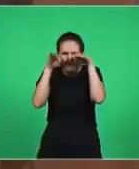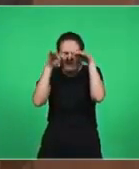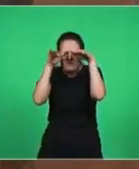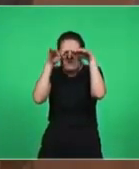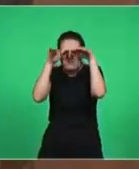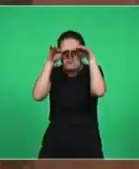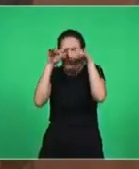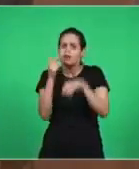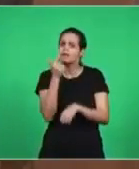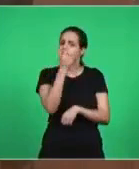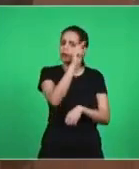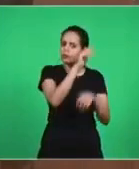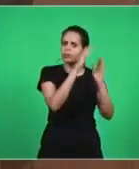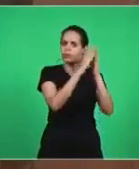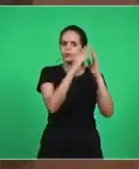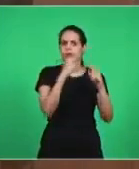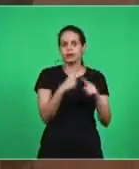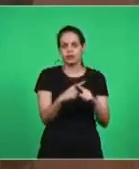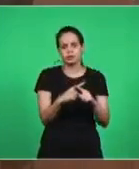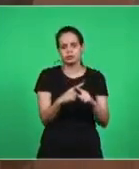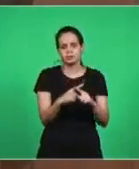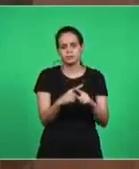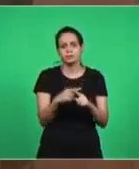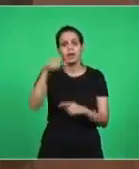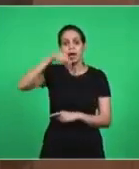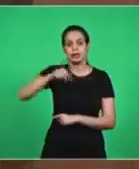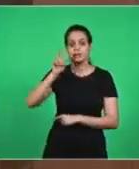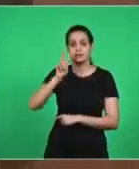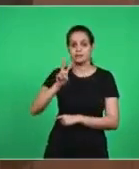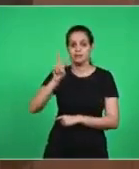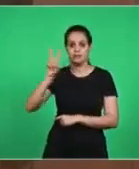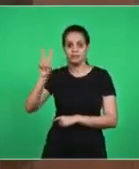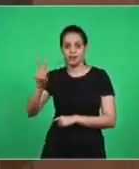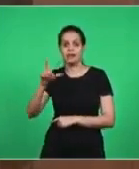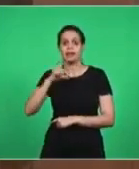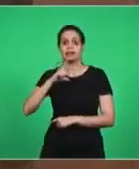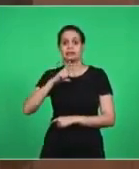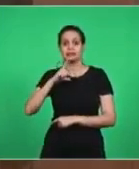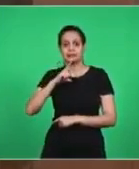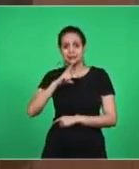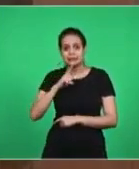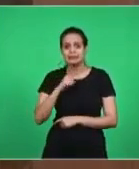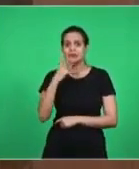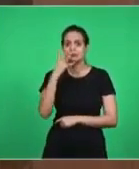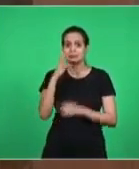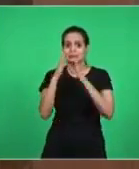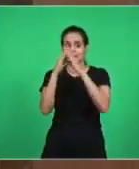We have sometimes have churches, four churches in the same street.